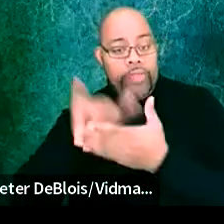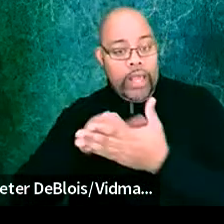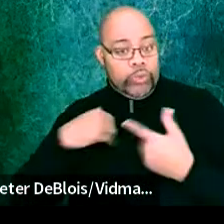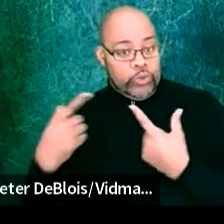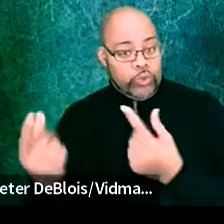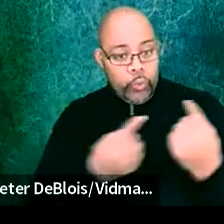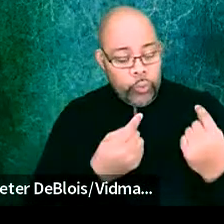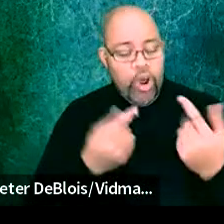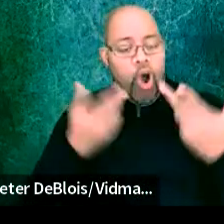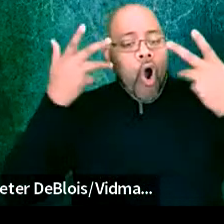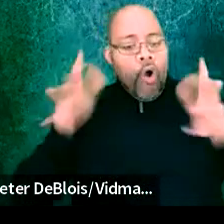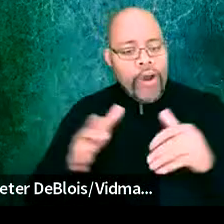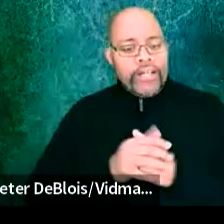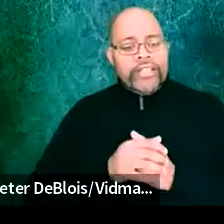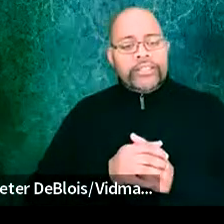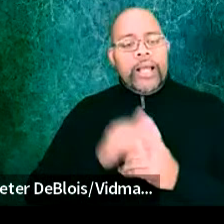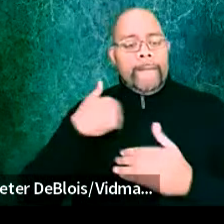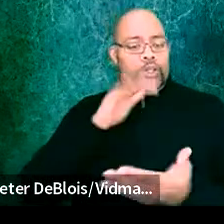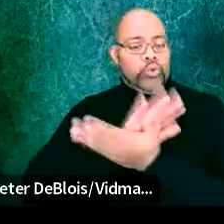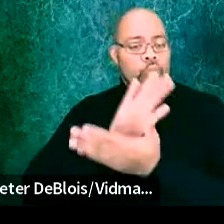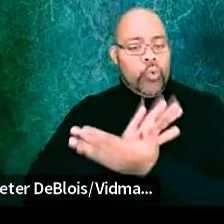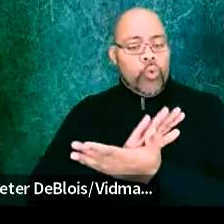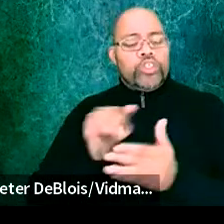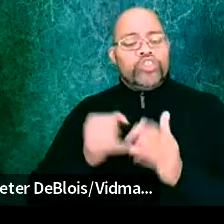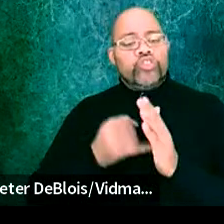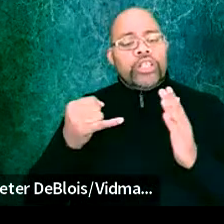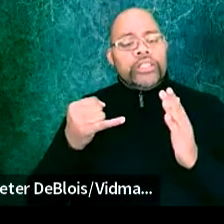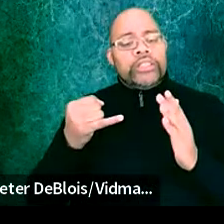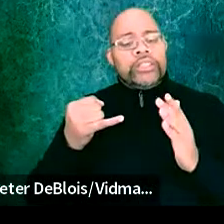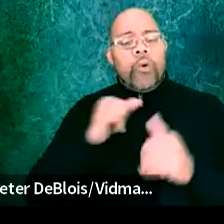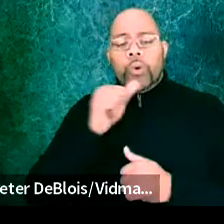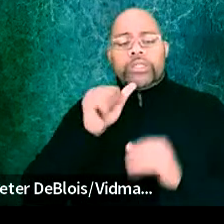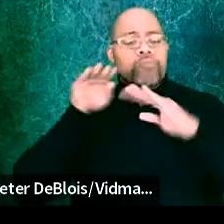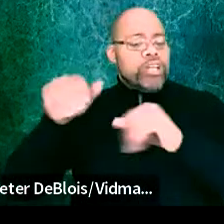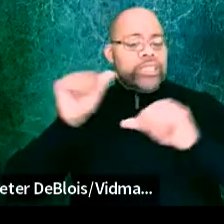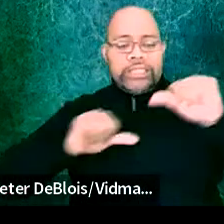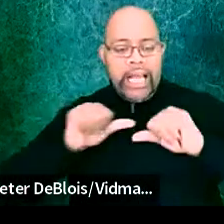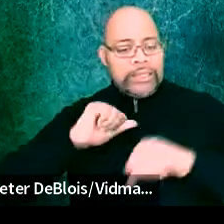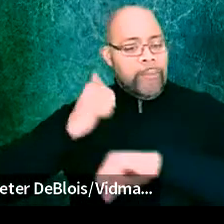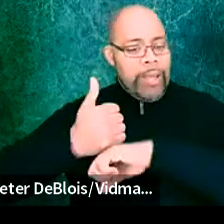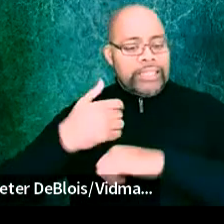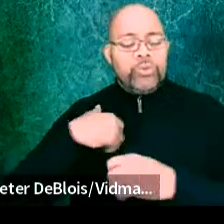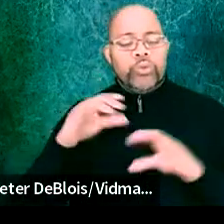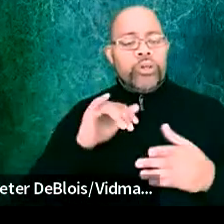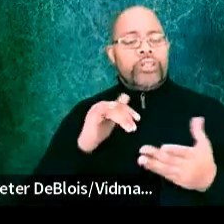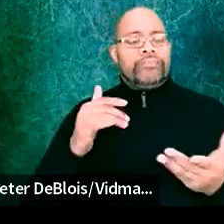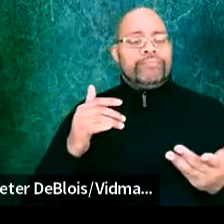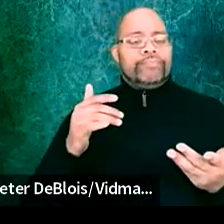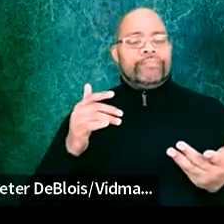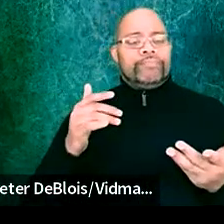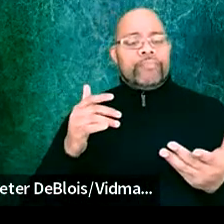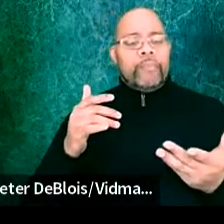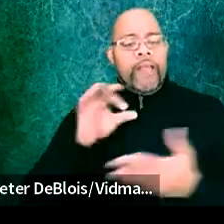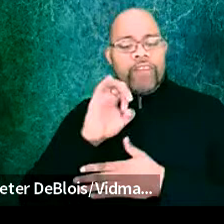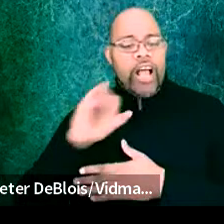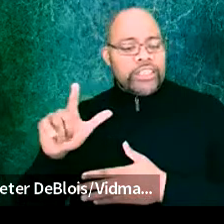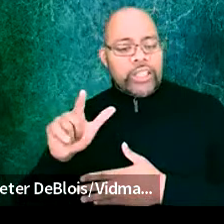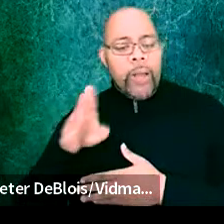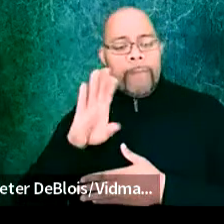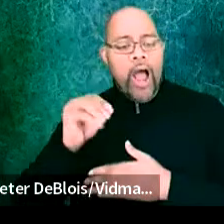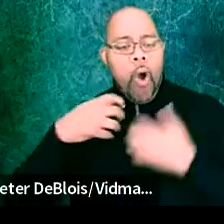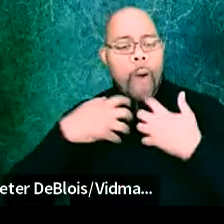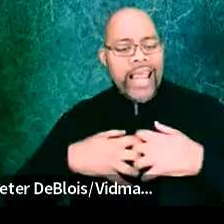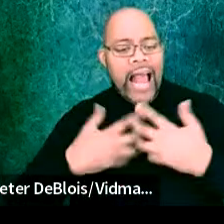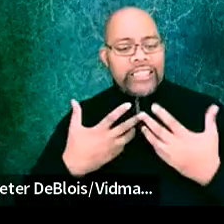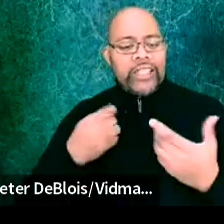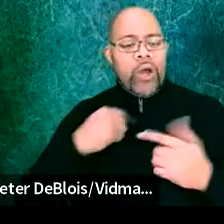doing already at my school. It just wasn't marine science based. So I was doing like fossil biomechanics, and then